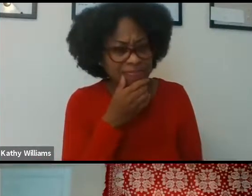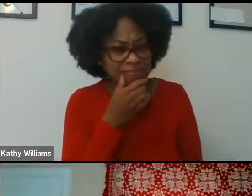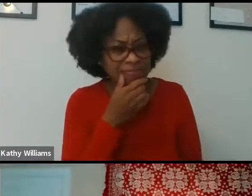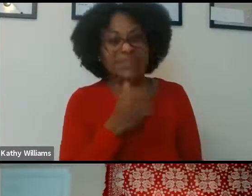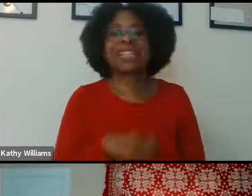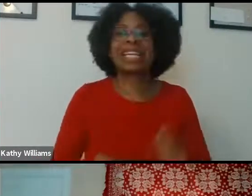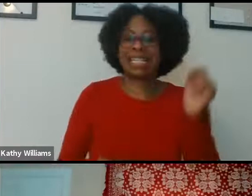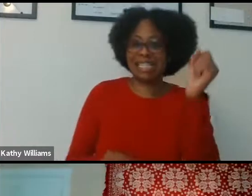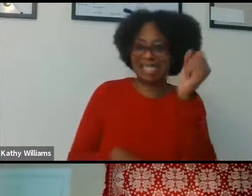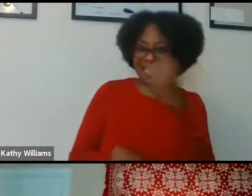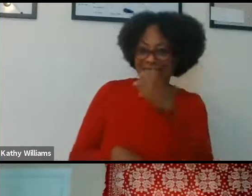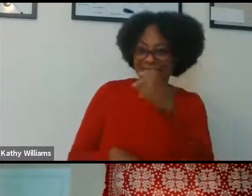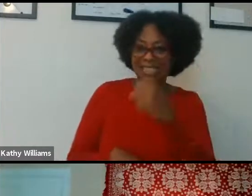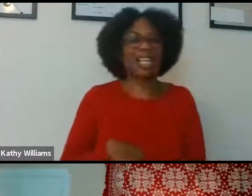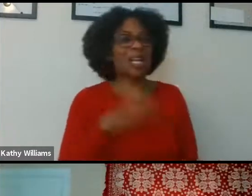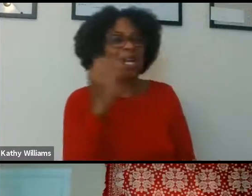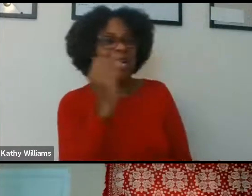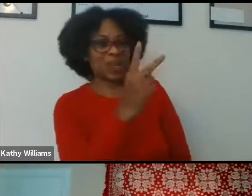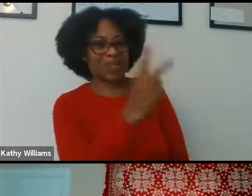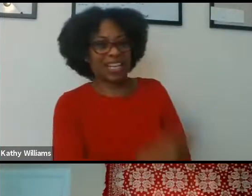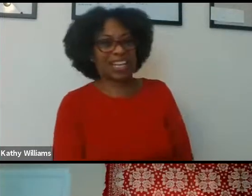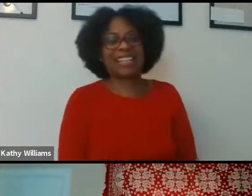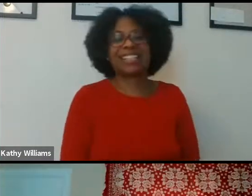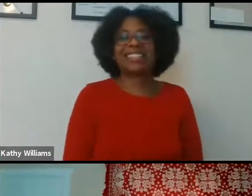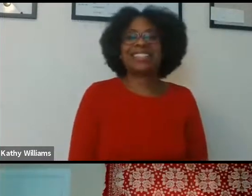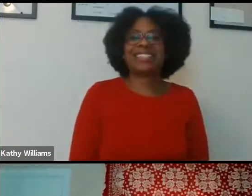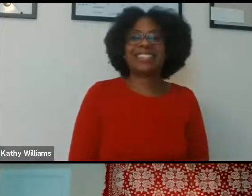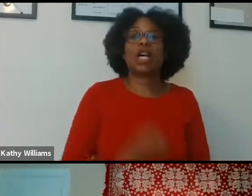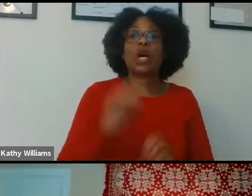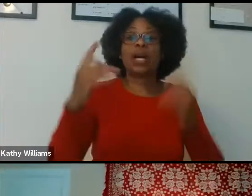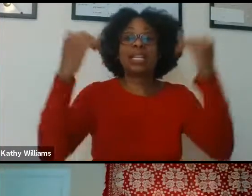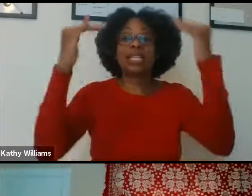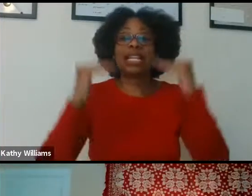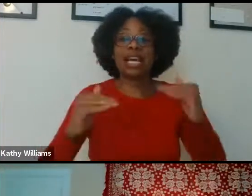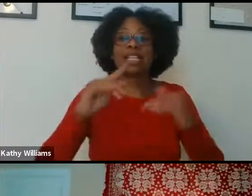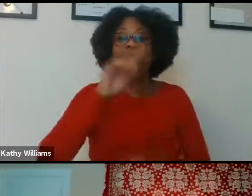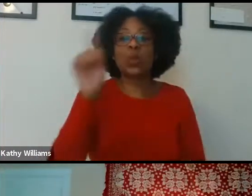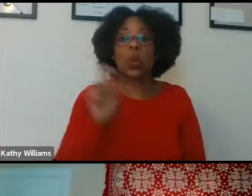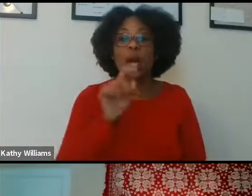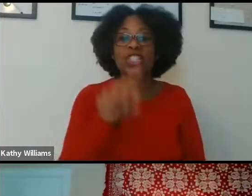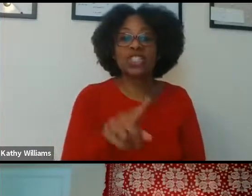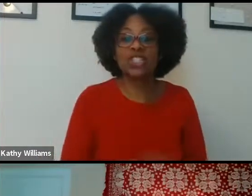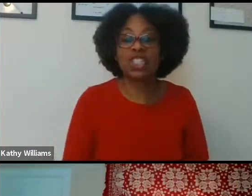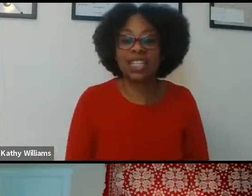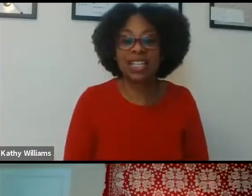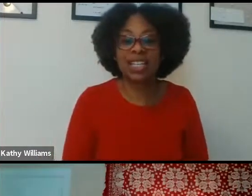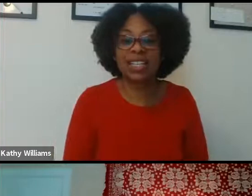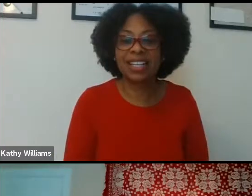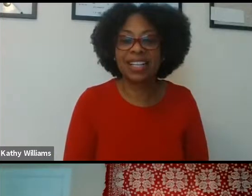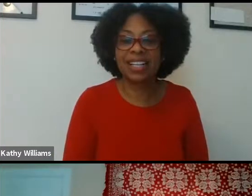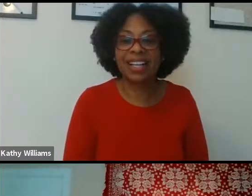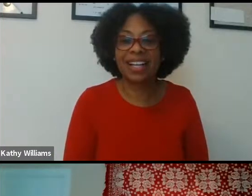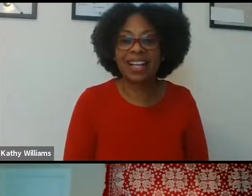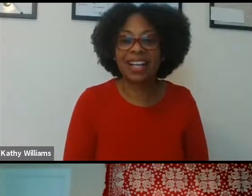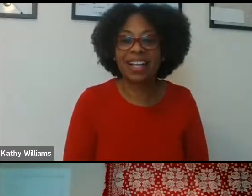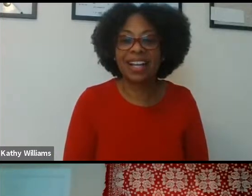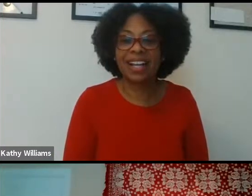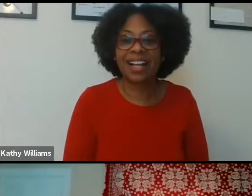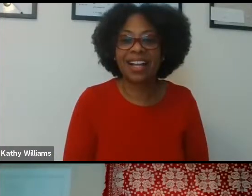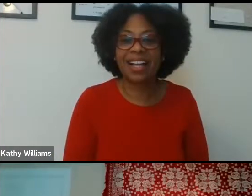Yes. Okay. Okay. Next question is, I'm not sure who would get this one, but does